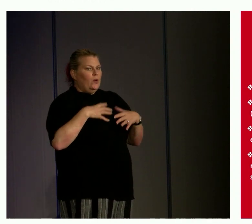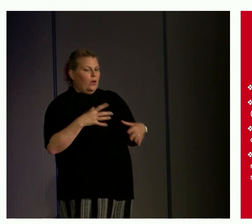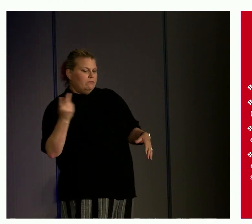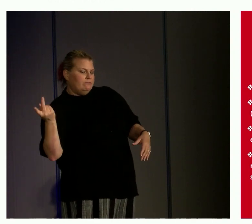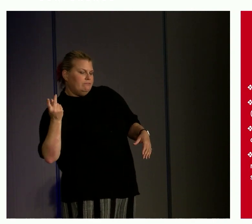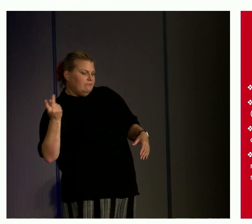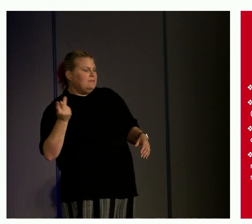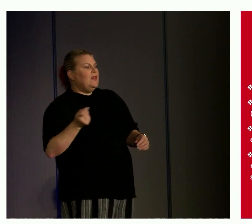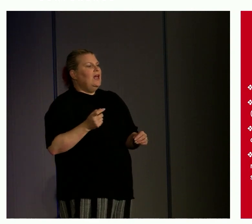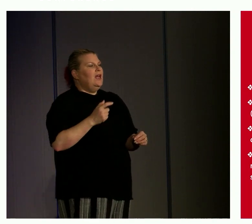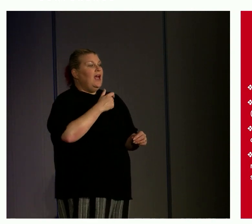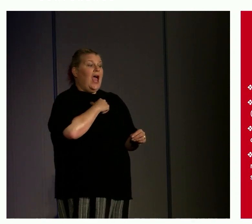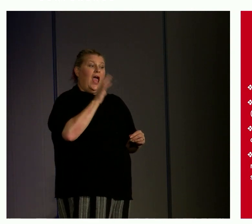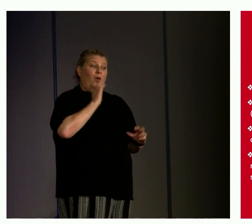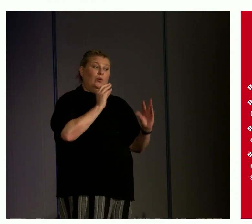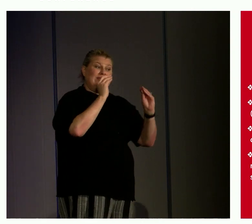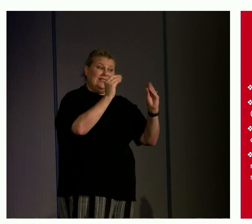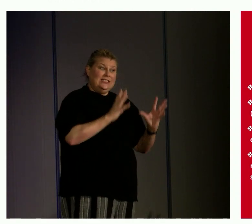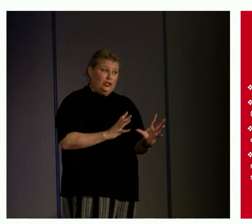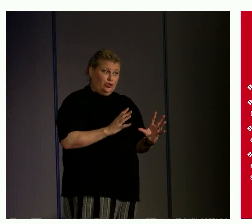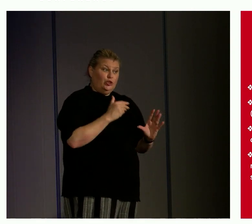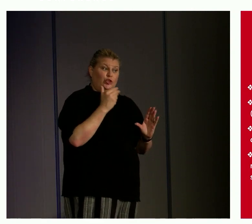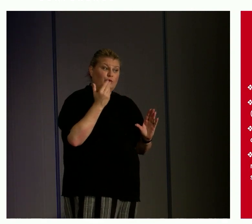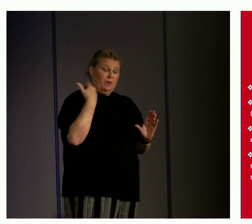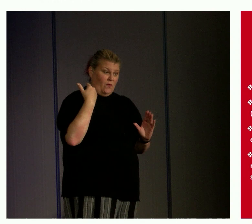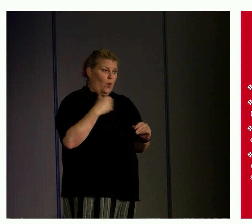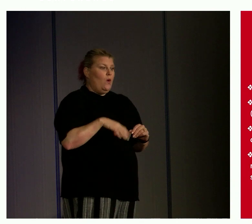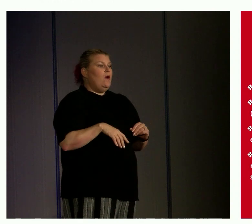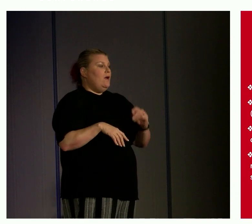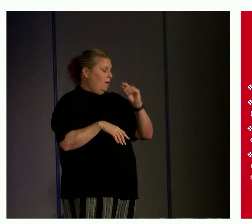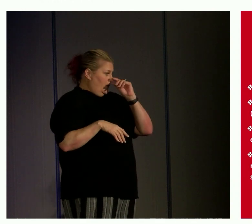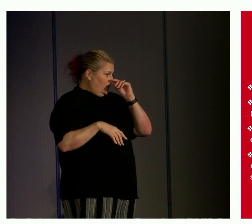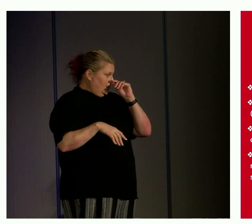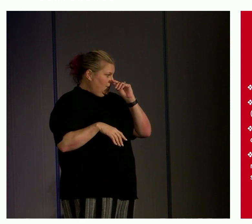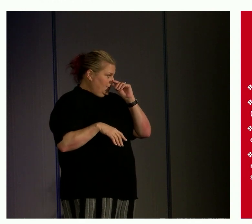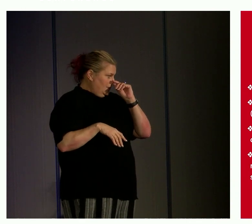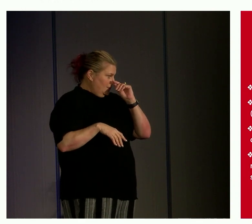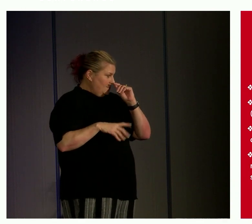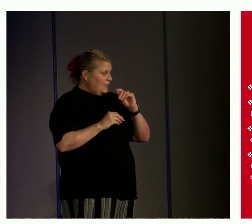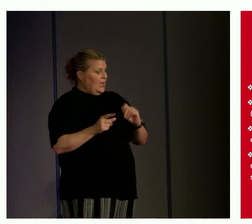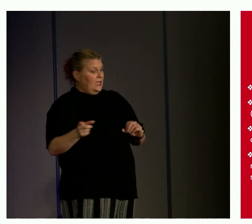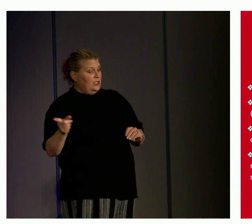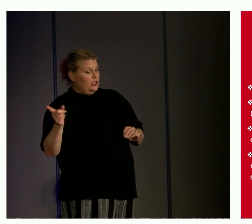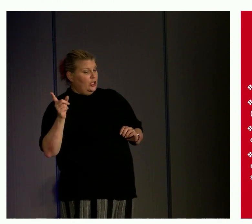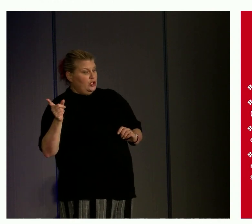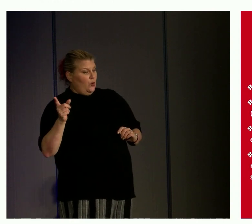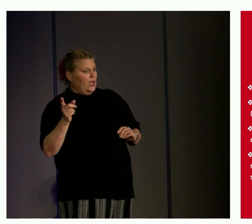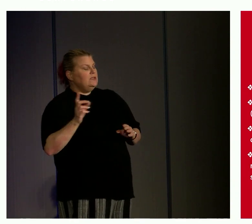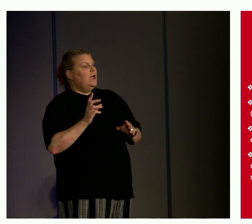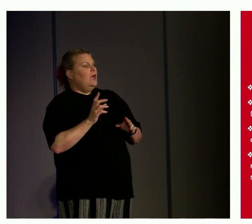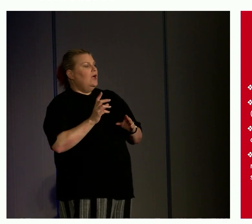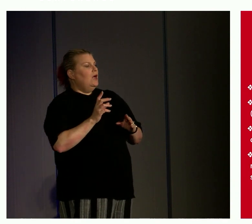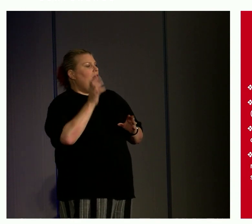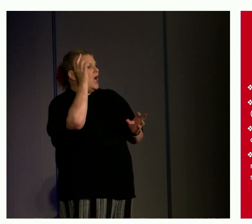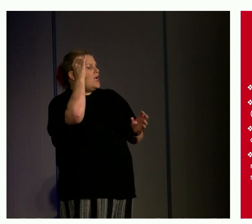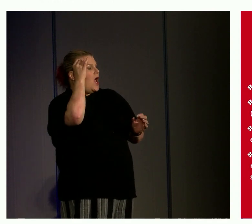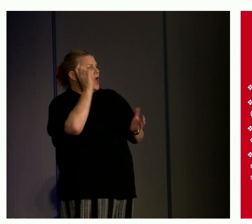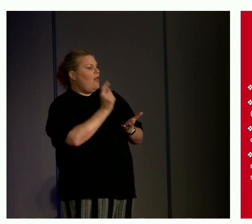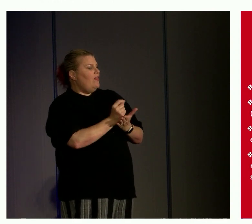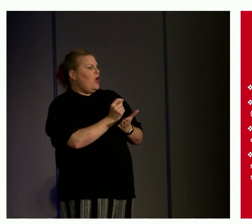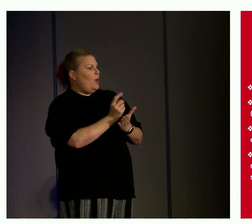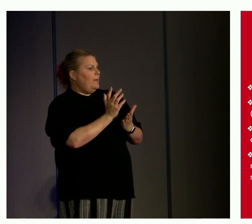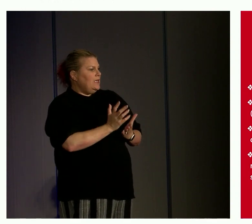I was a teacher previously, a TVI, and Marie was an occupational therapist, and we were working